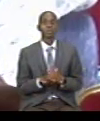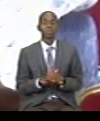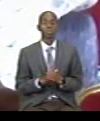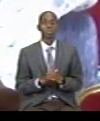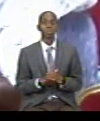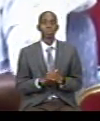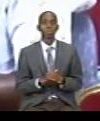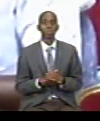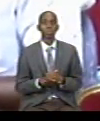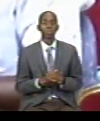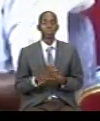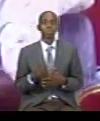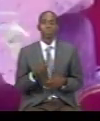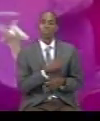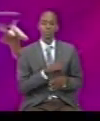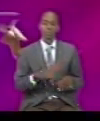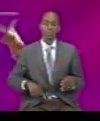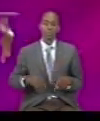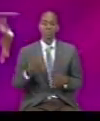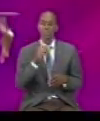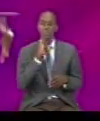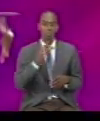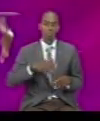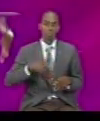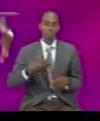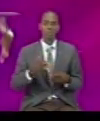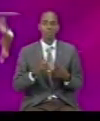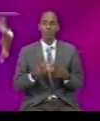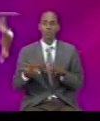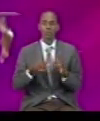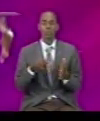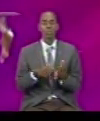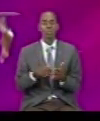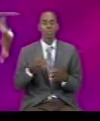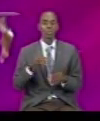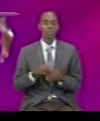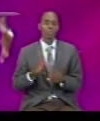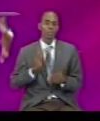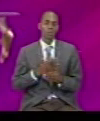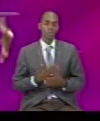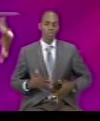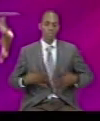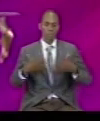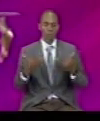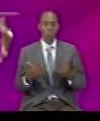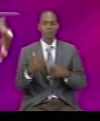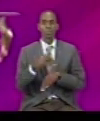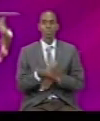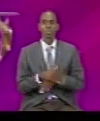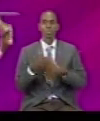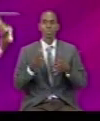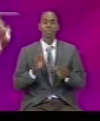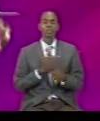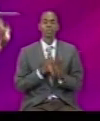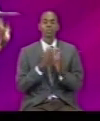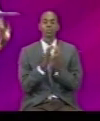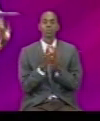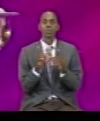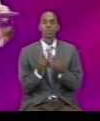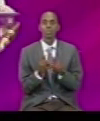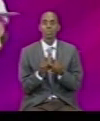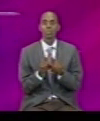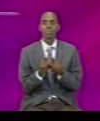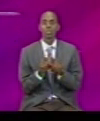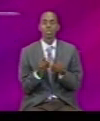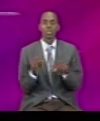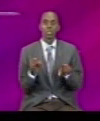The Lord is willing to do this in our life tonight. Let's pray also, as